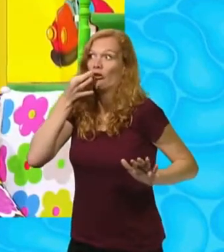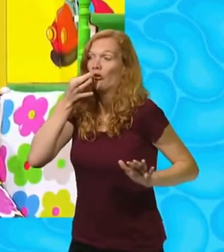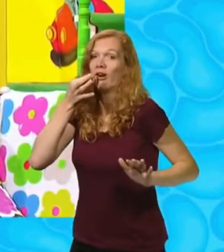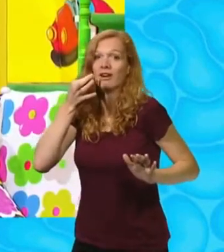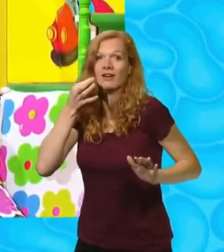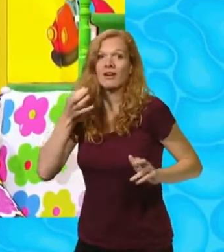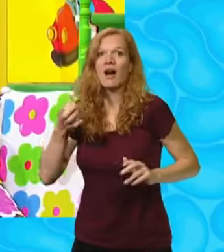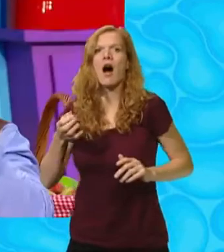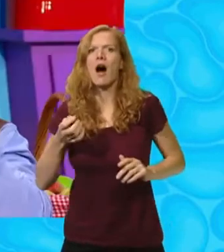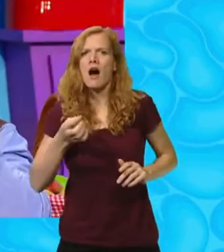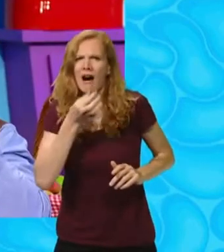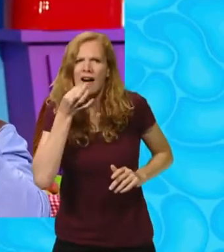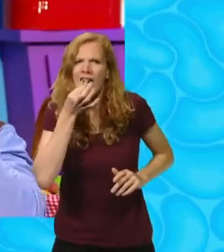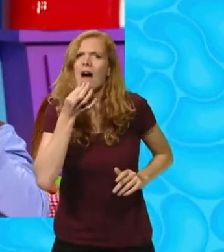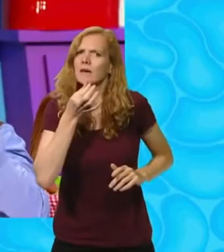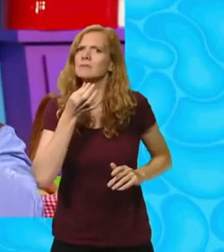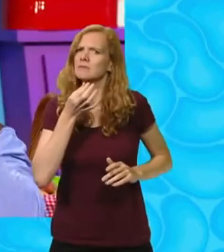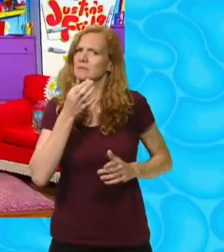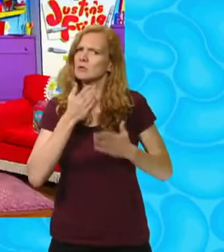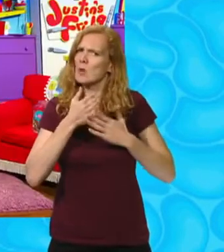have mentioned it if you had. Now, look, hang on a minute.